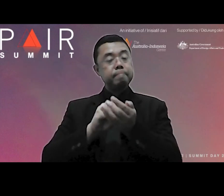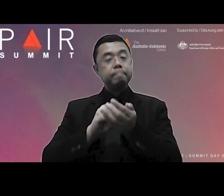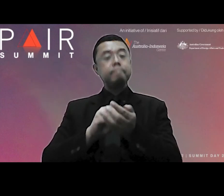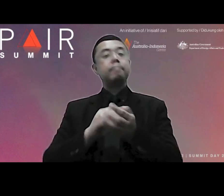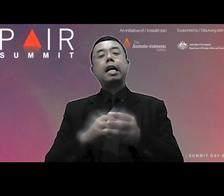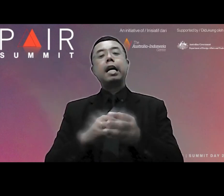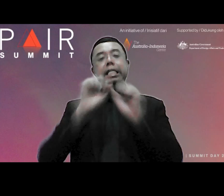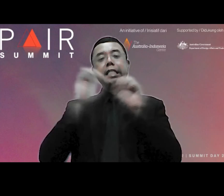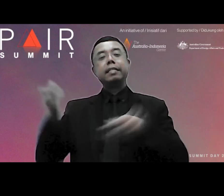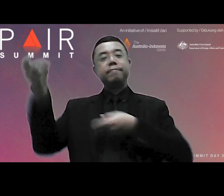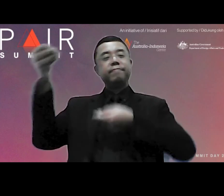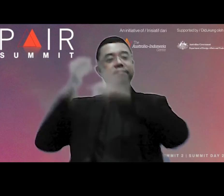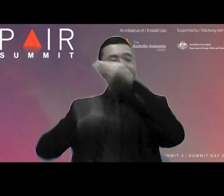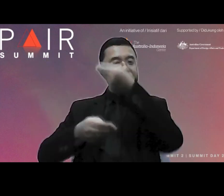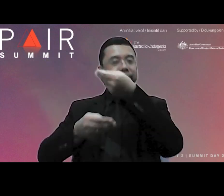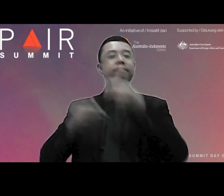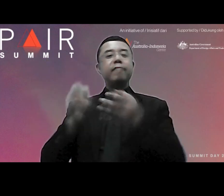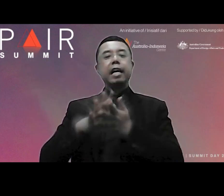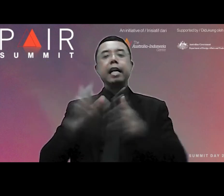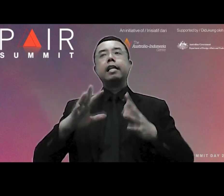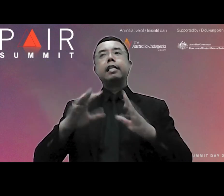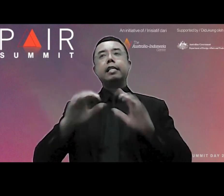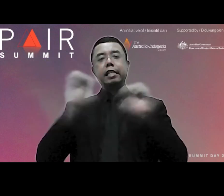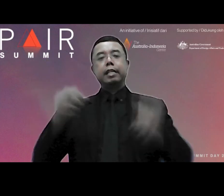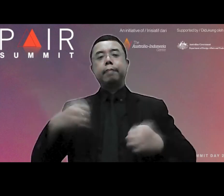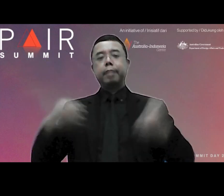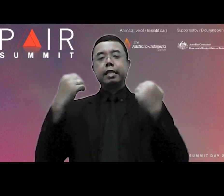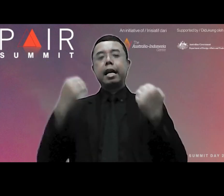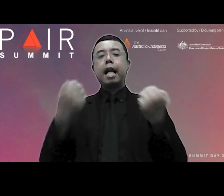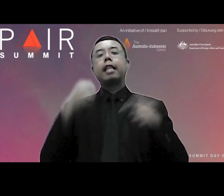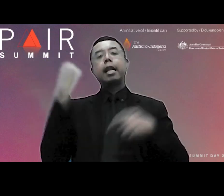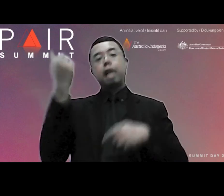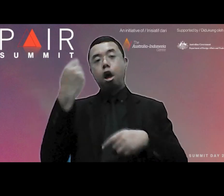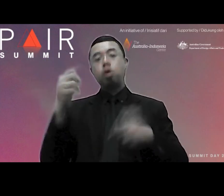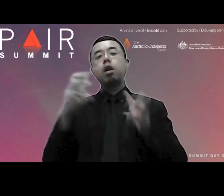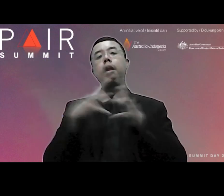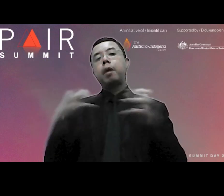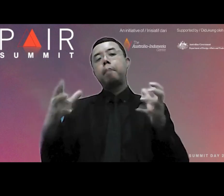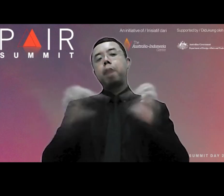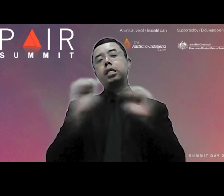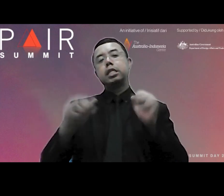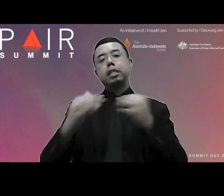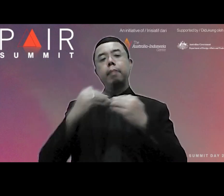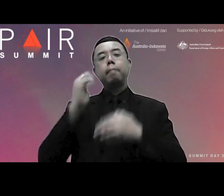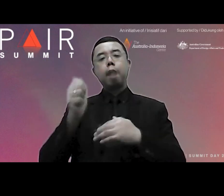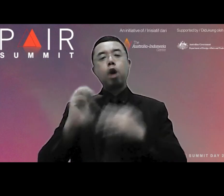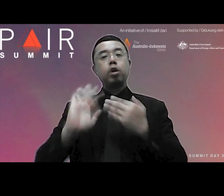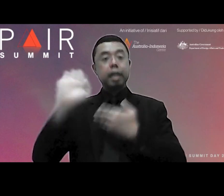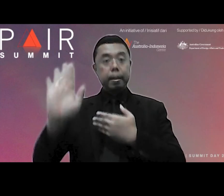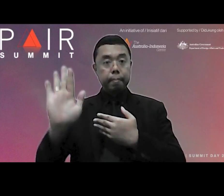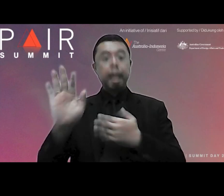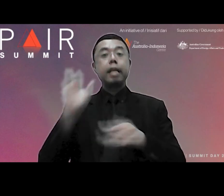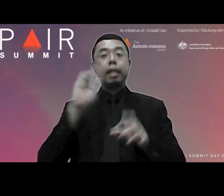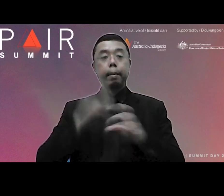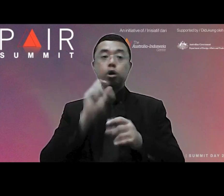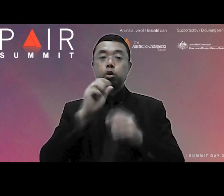for data capture and develop stronger systems for the future, including around data protection, are all extremely valuable in informing policy,